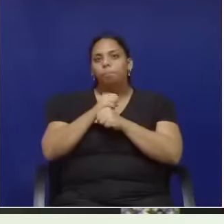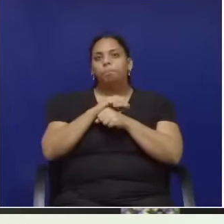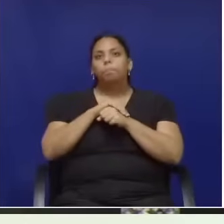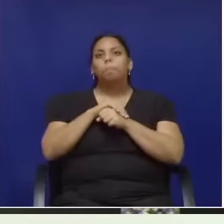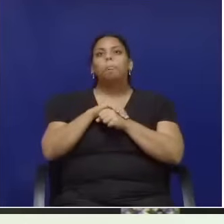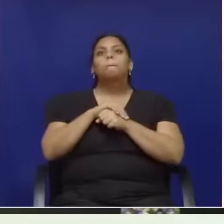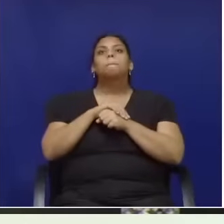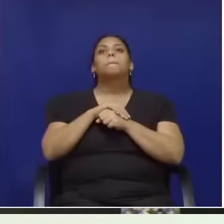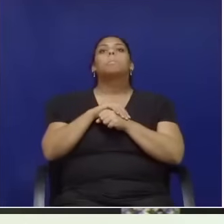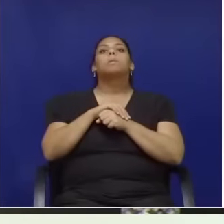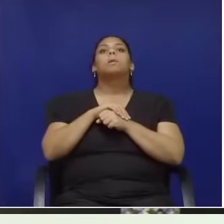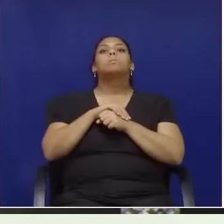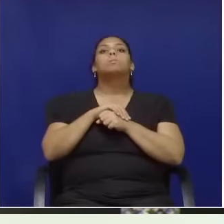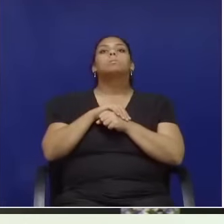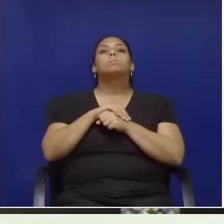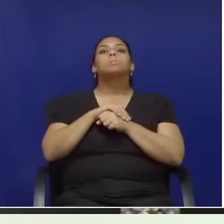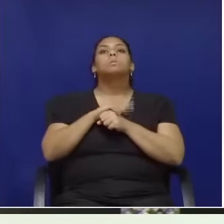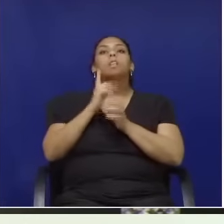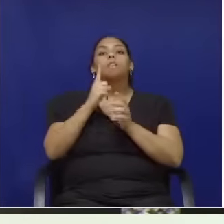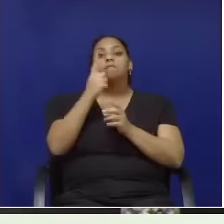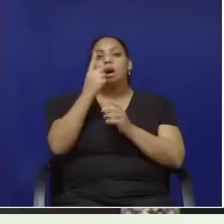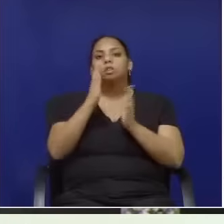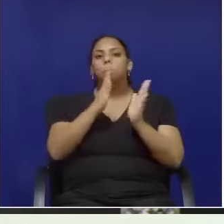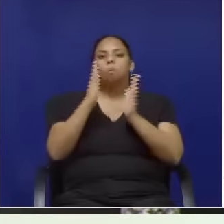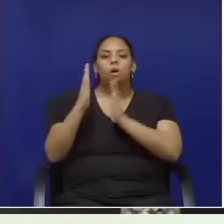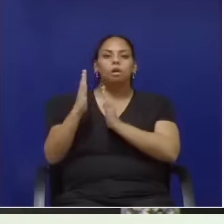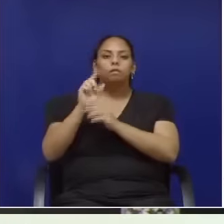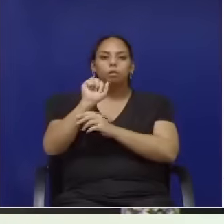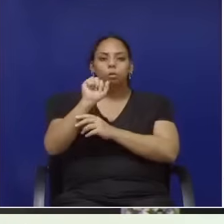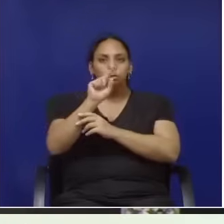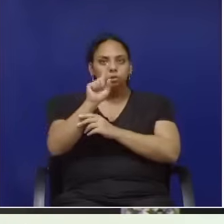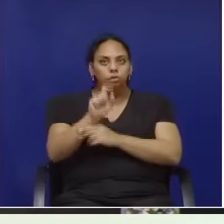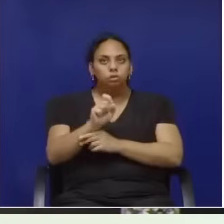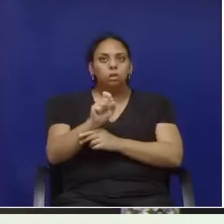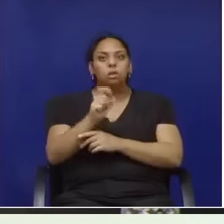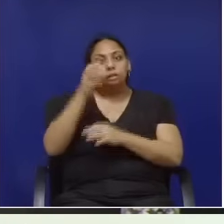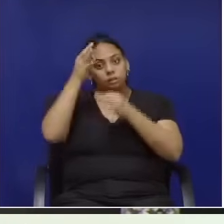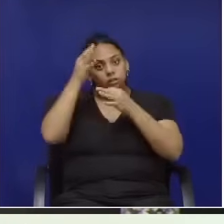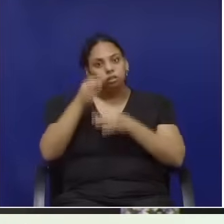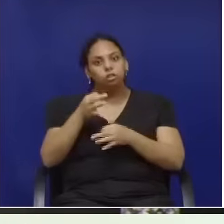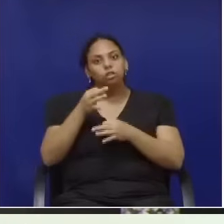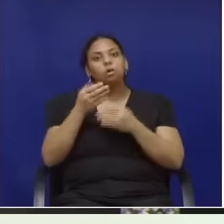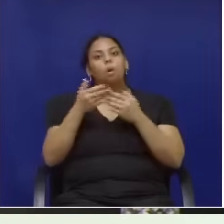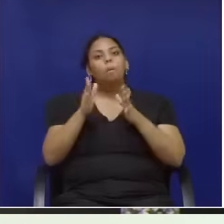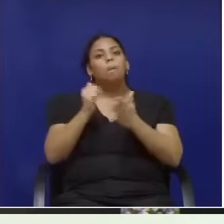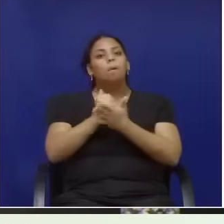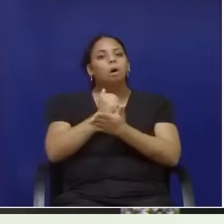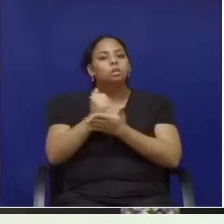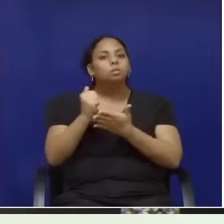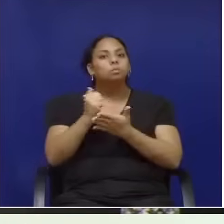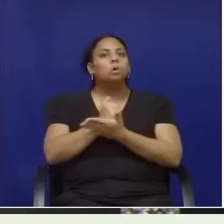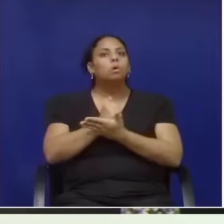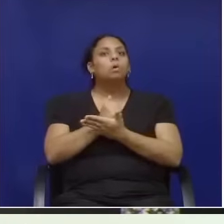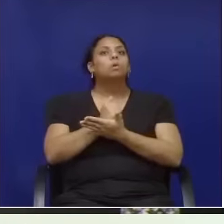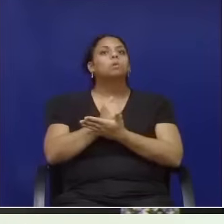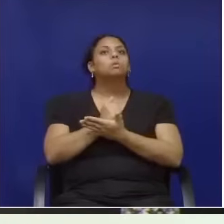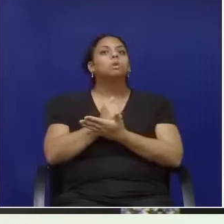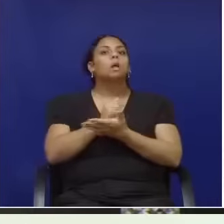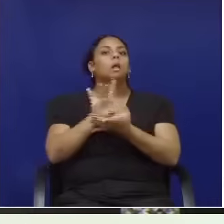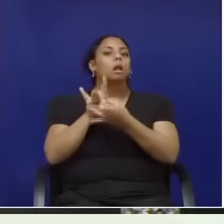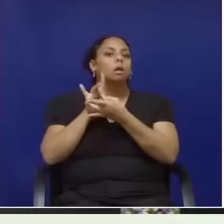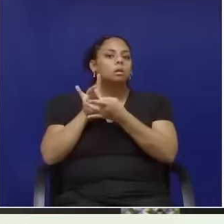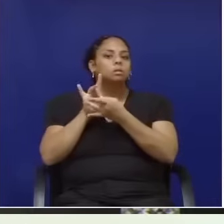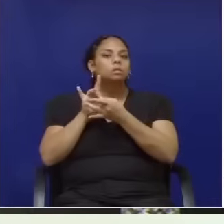In terms of the first part of the question, the decision to open passport and related